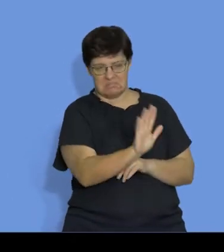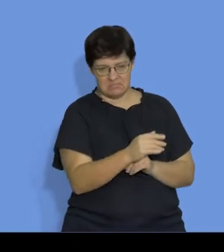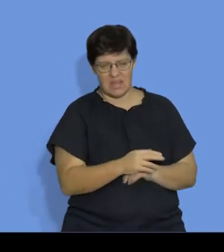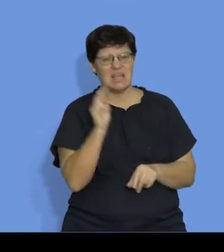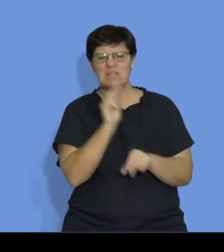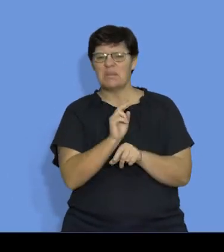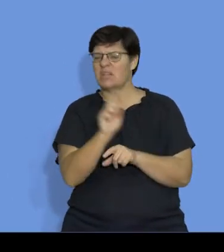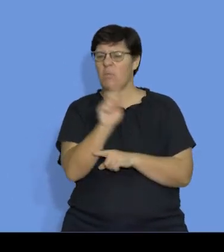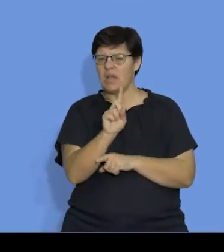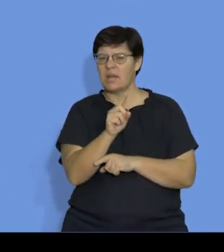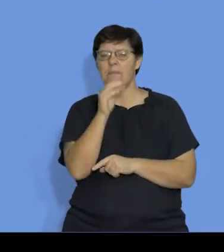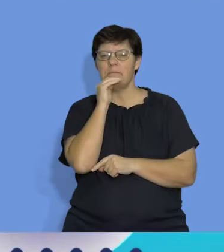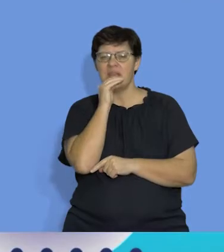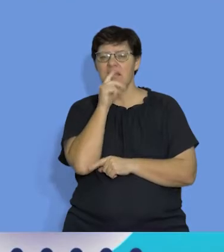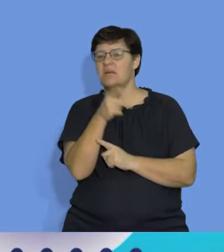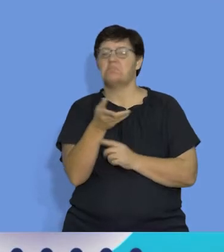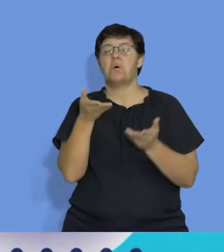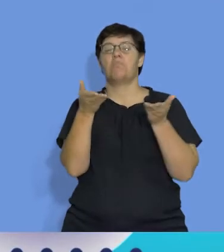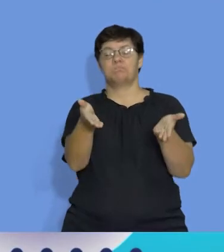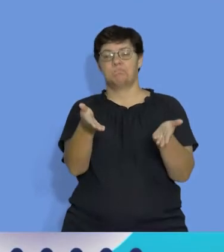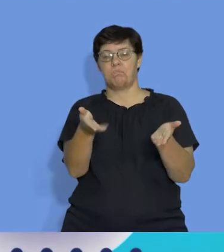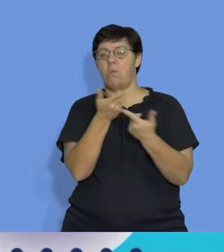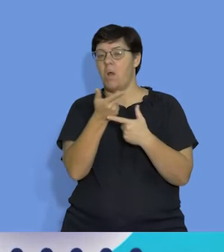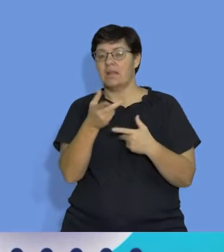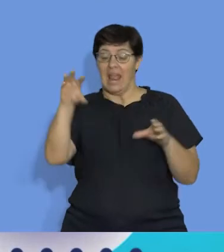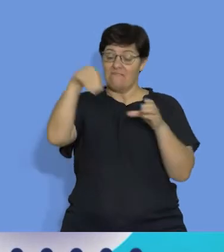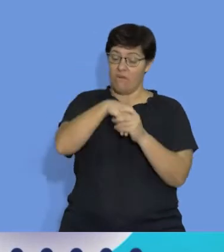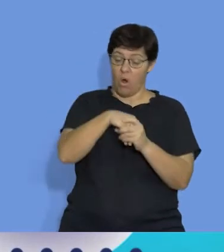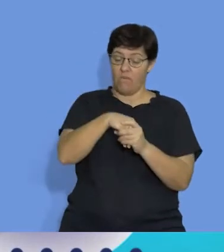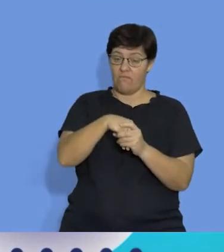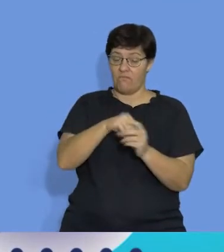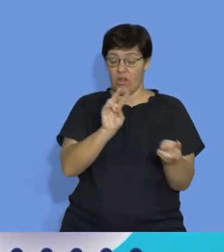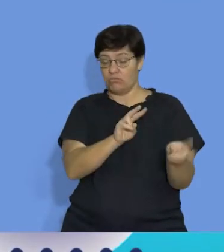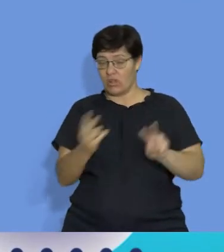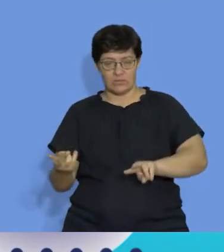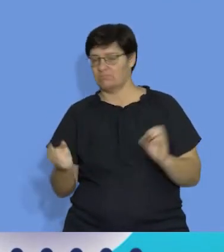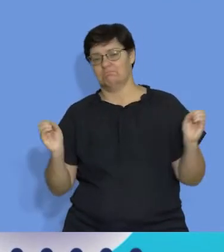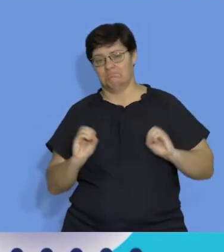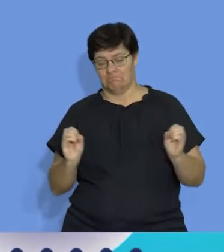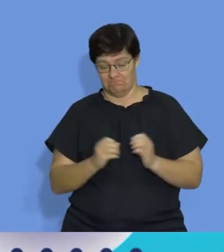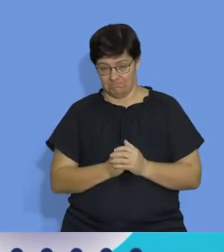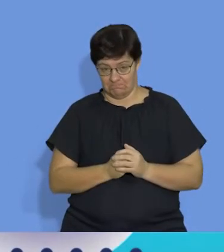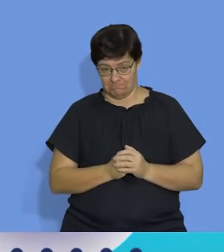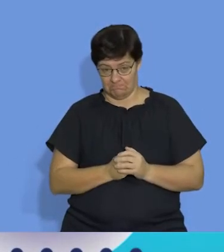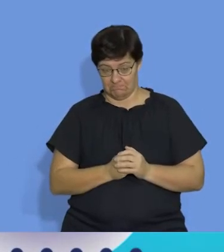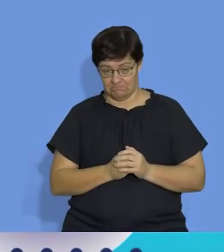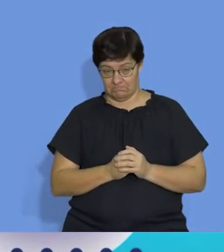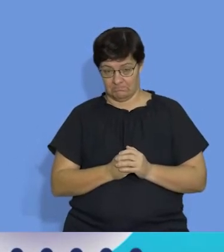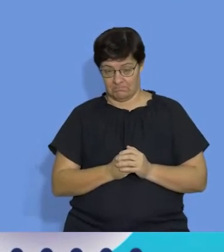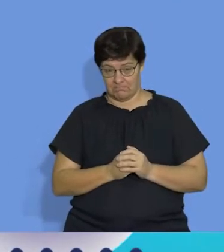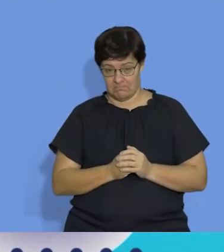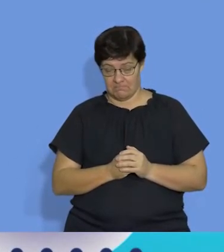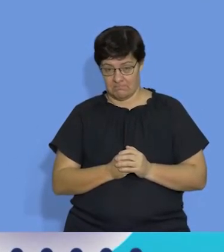spectator? Again, a spectator, remember, is those species that are not directly involved or not involved at all in the transfer